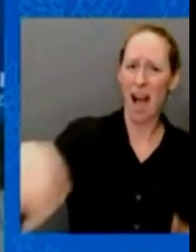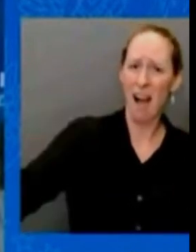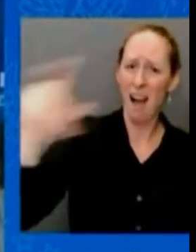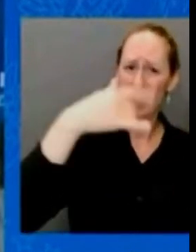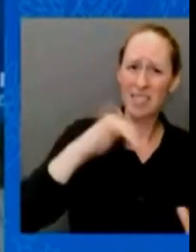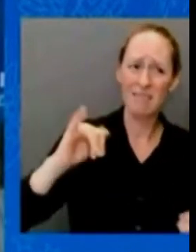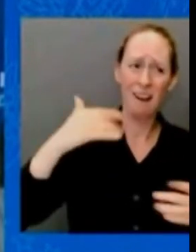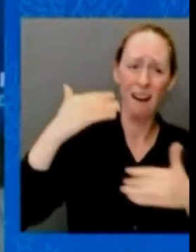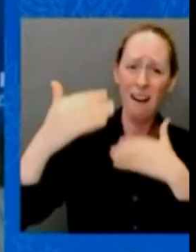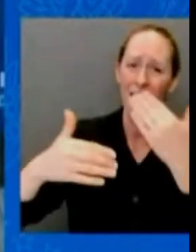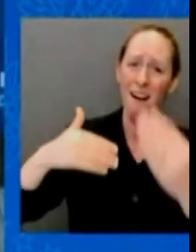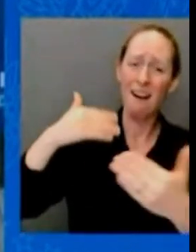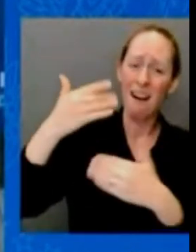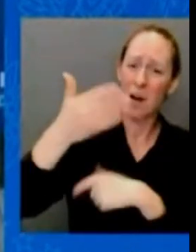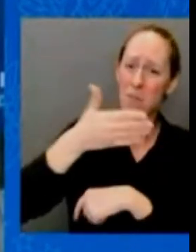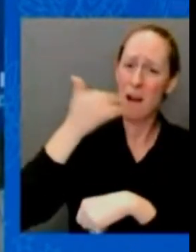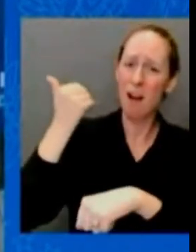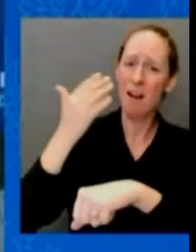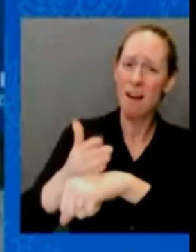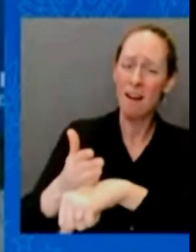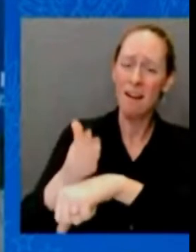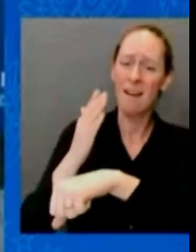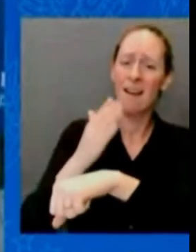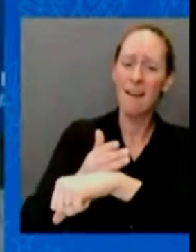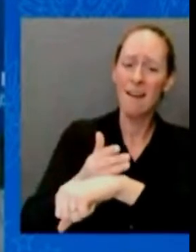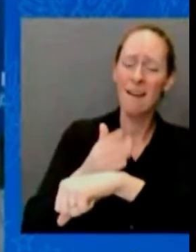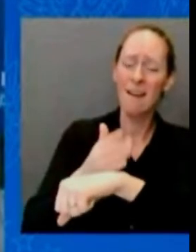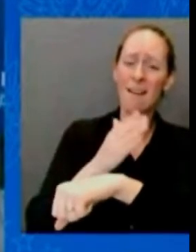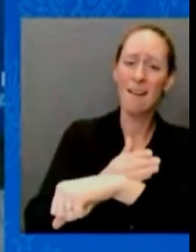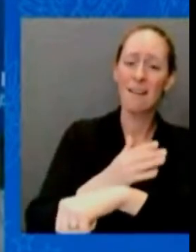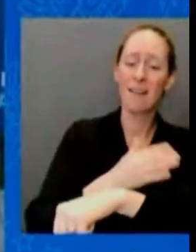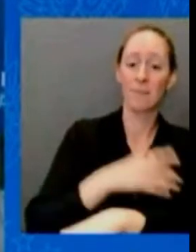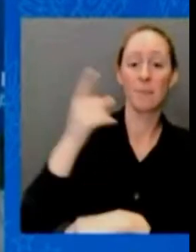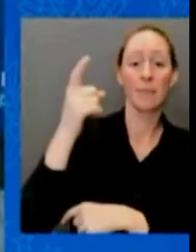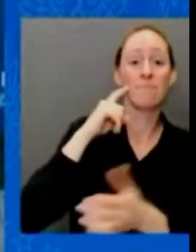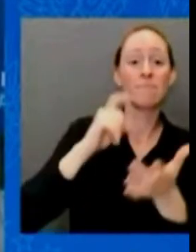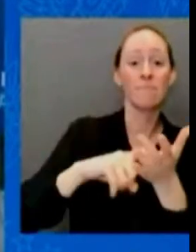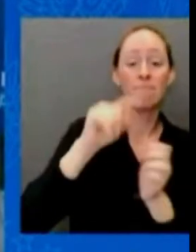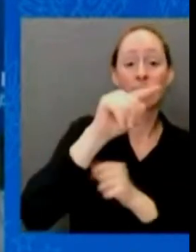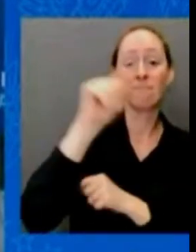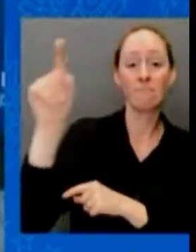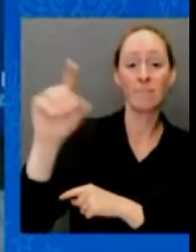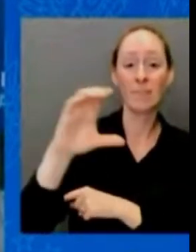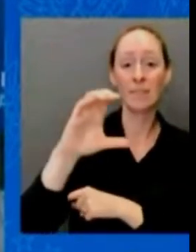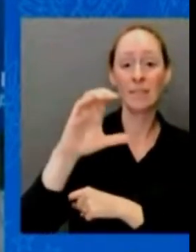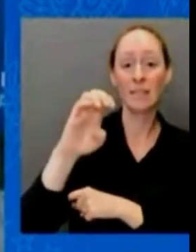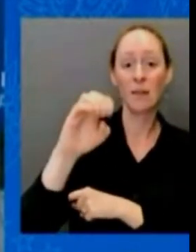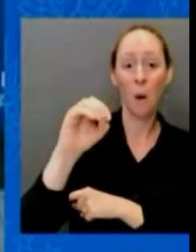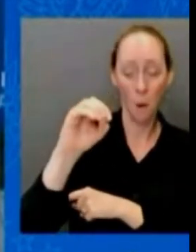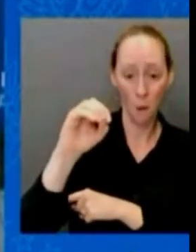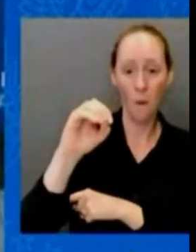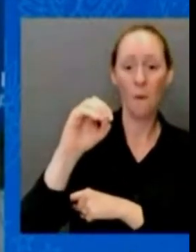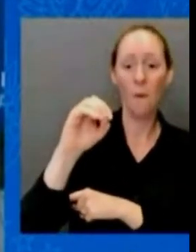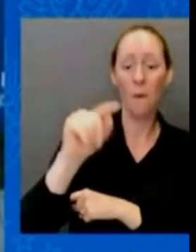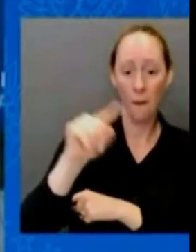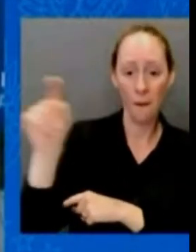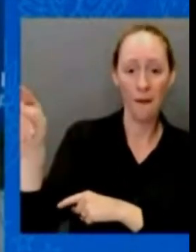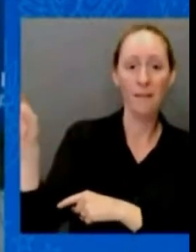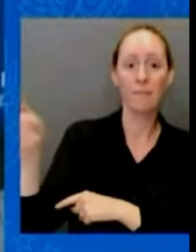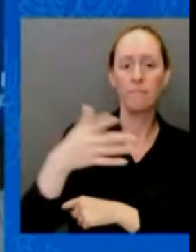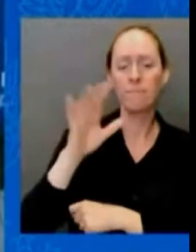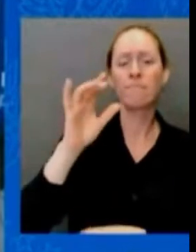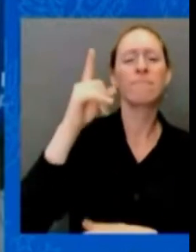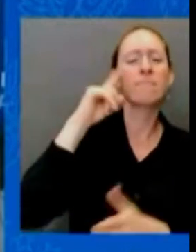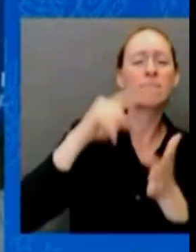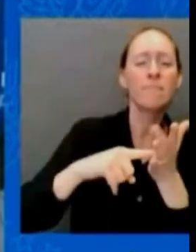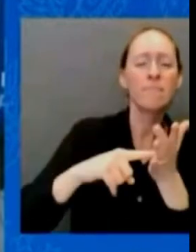including Micron and CEOs of many other countries, the following question. When I spoke to the Business Roundtable, spoke to the Chamber